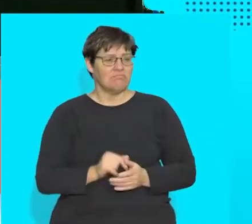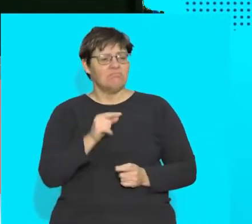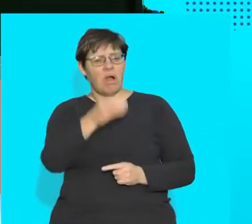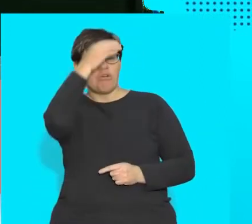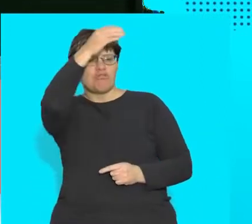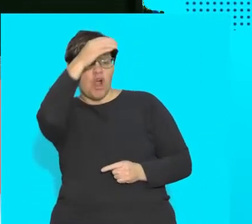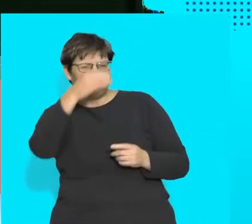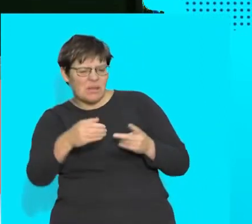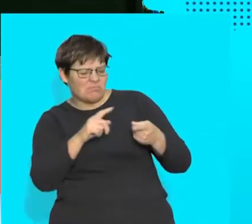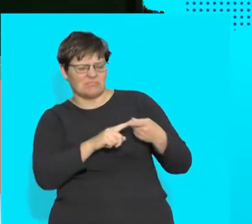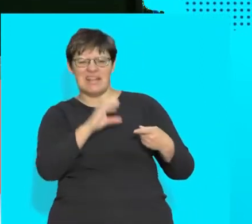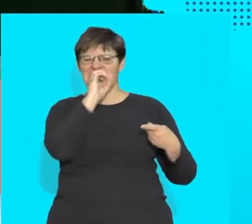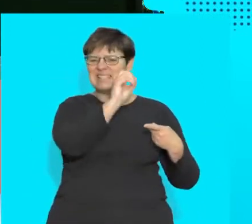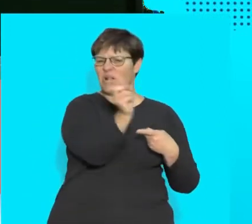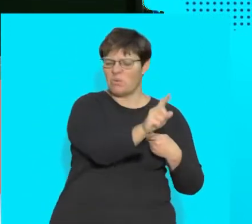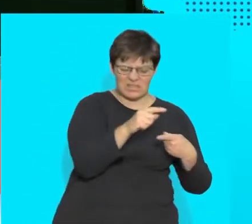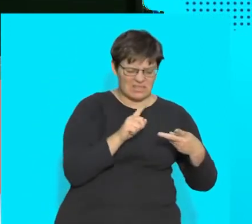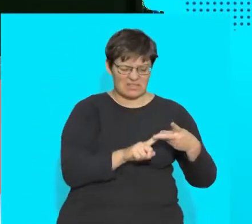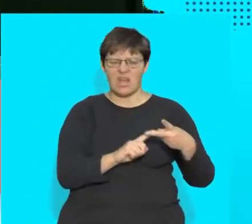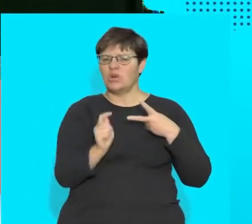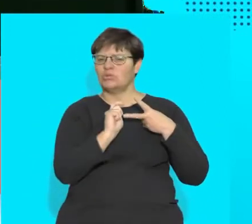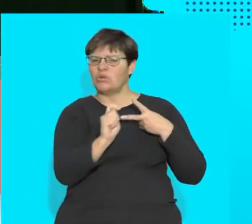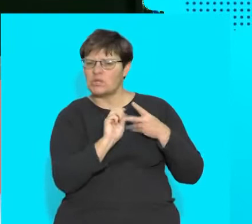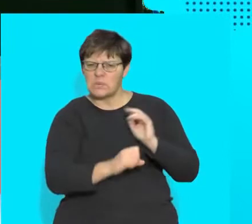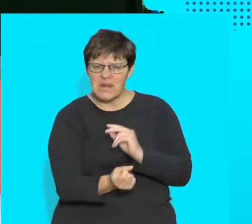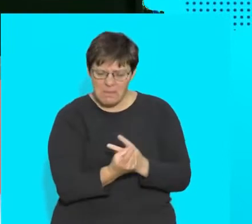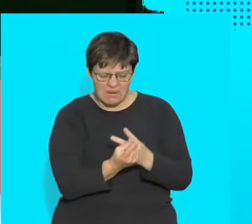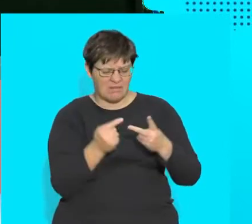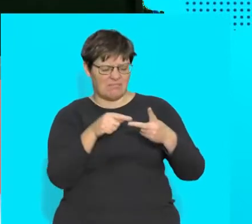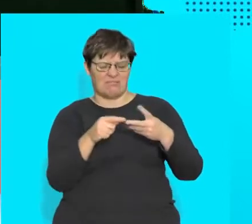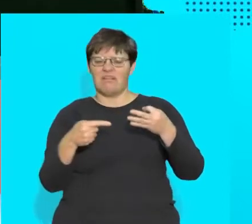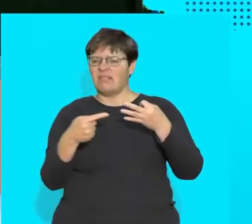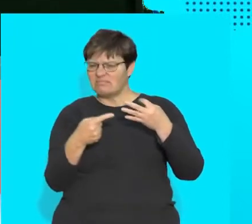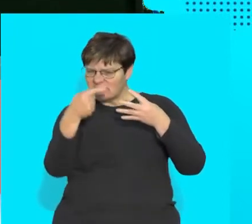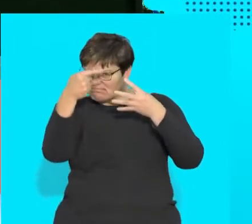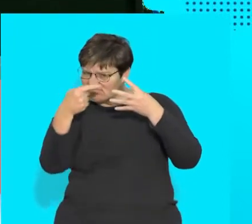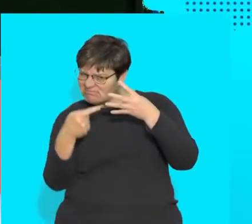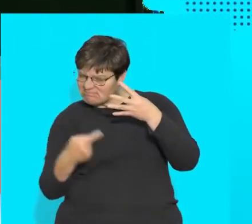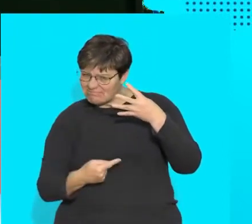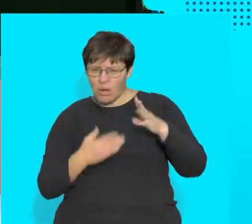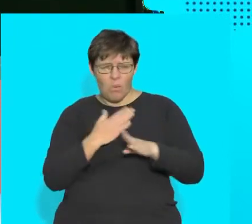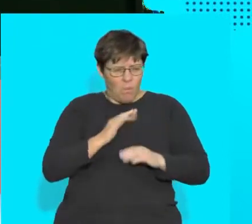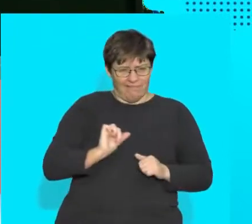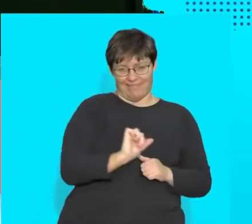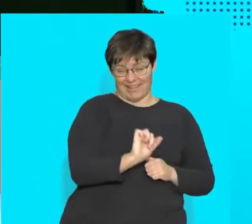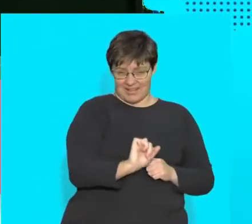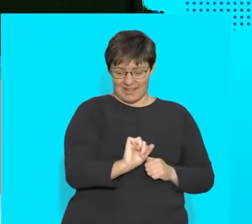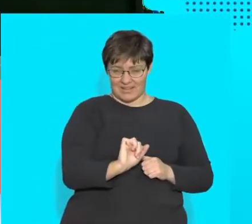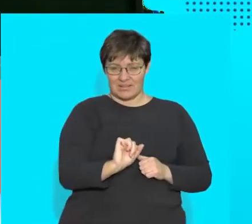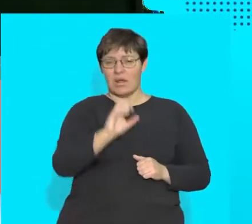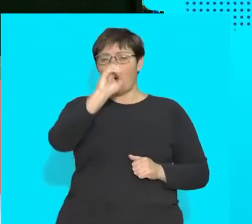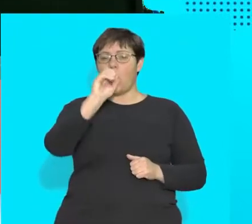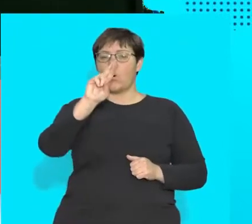the concepts. What is a cell? How does transport occur in the cell? And all of these functions, right?